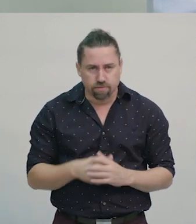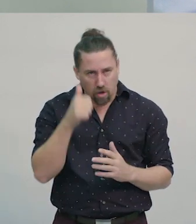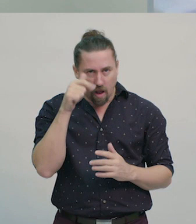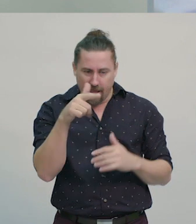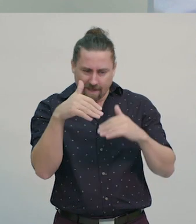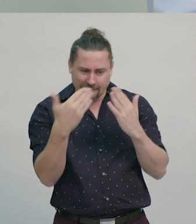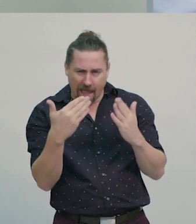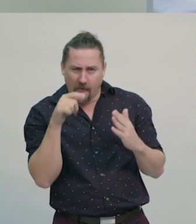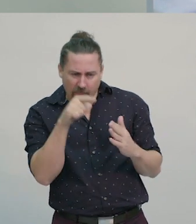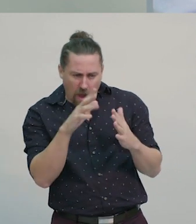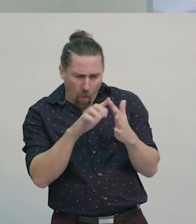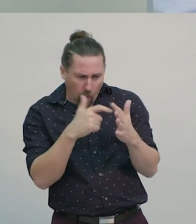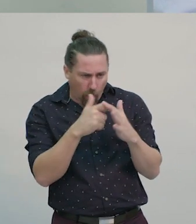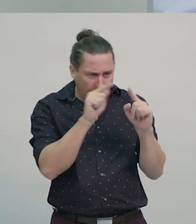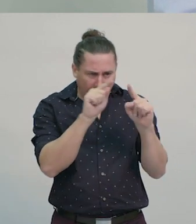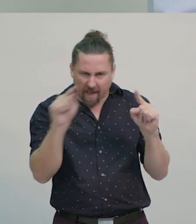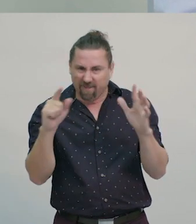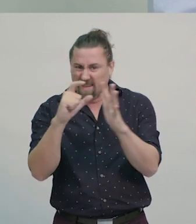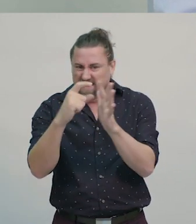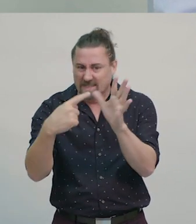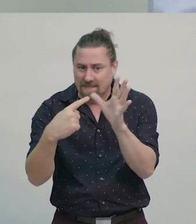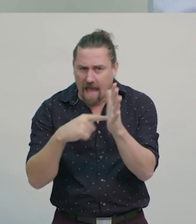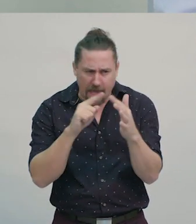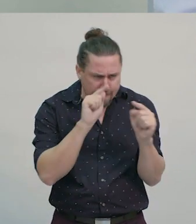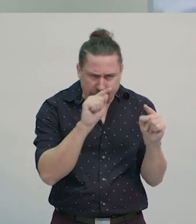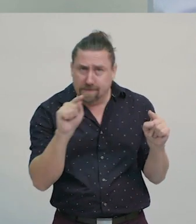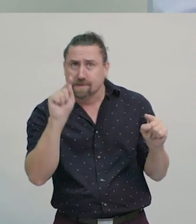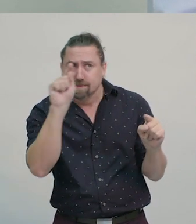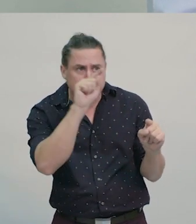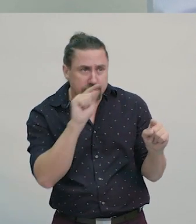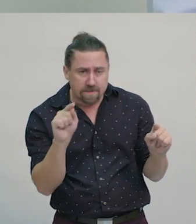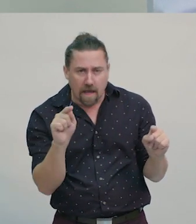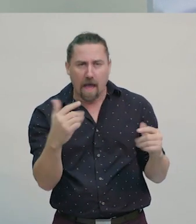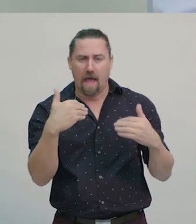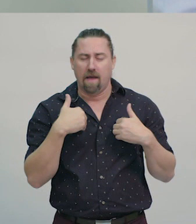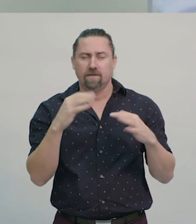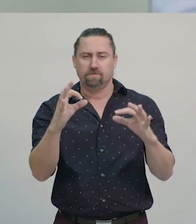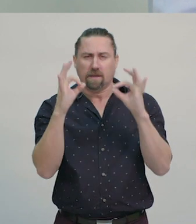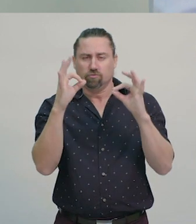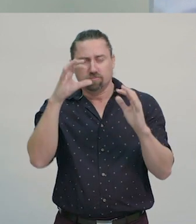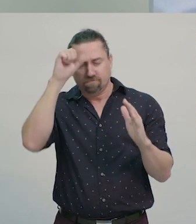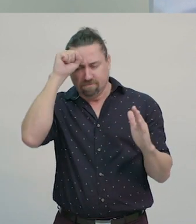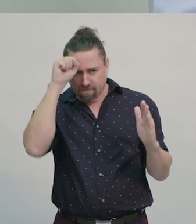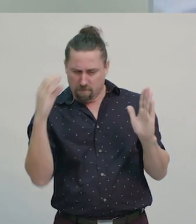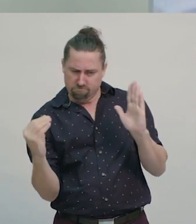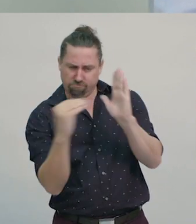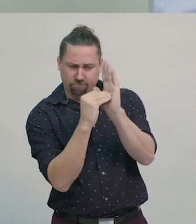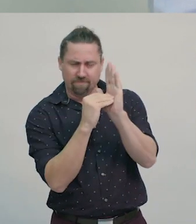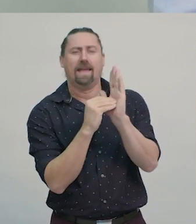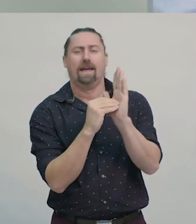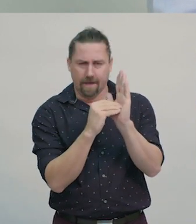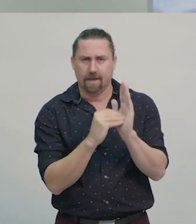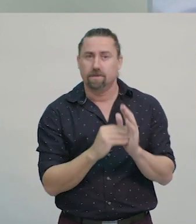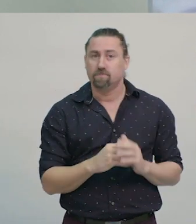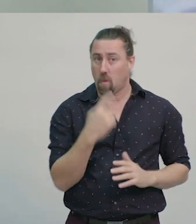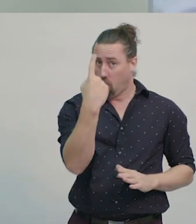of the week and dates, and are especially useful to help us remember special events. And we've learnt that there are 12 months